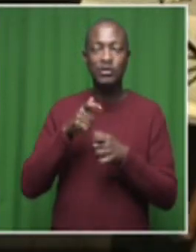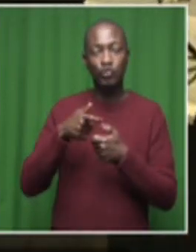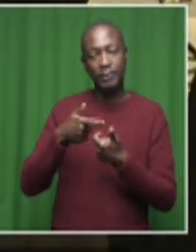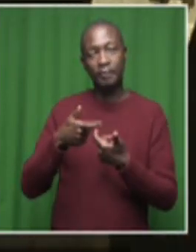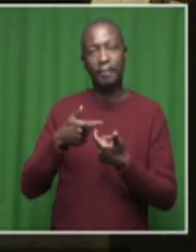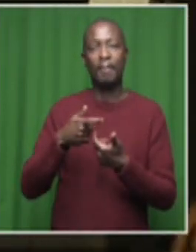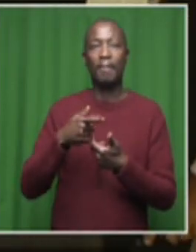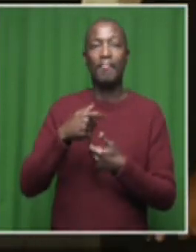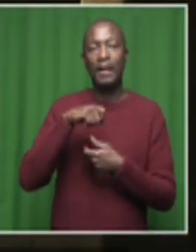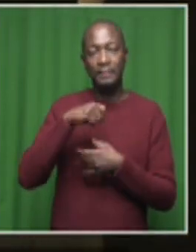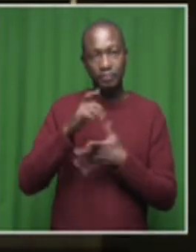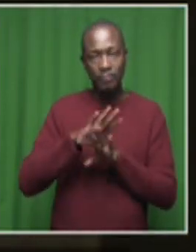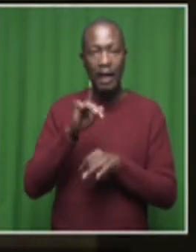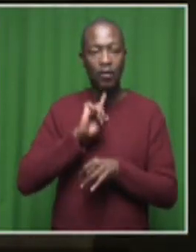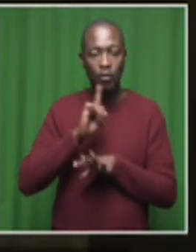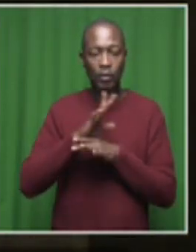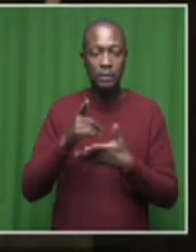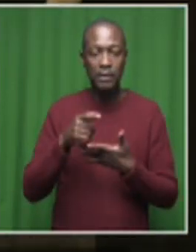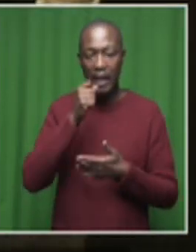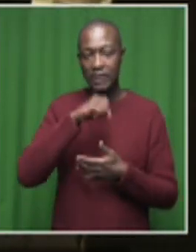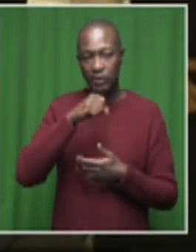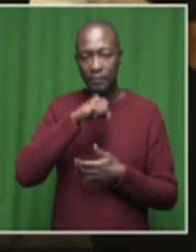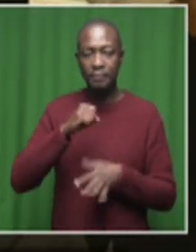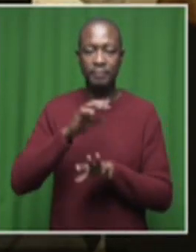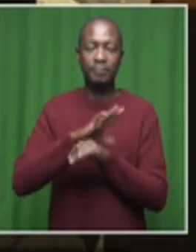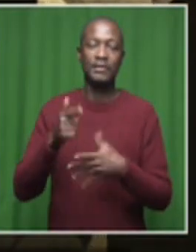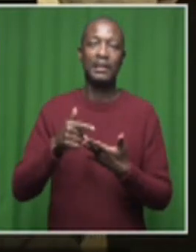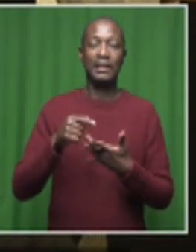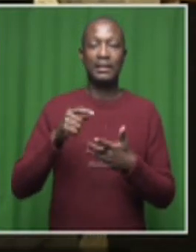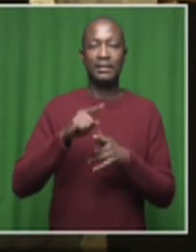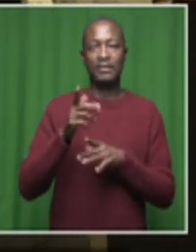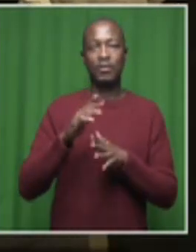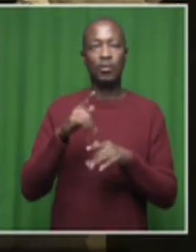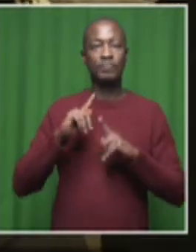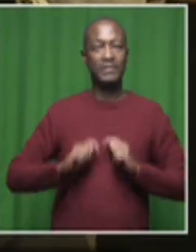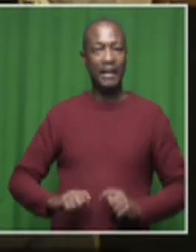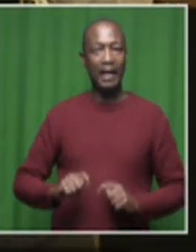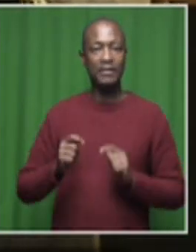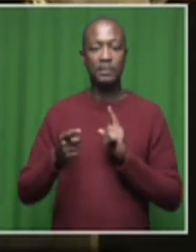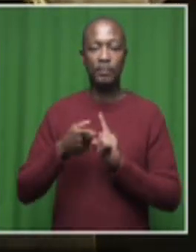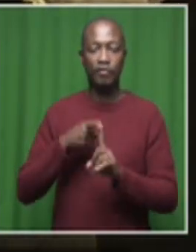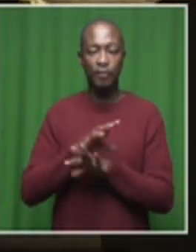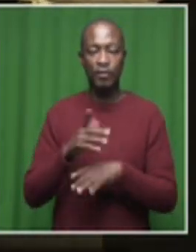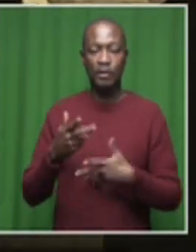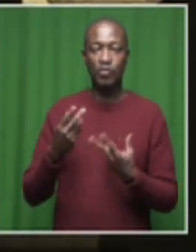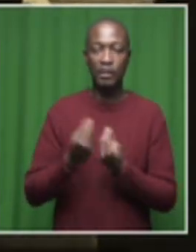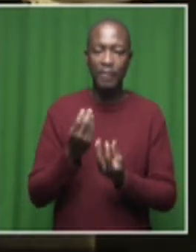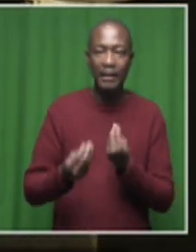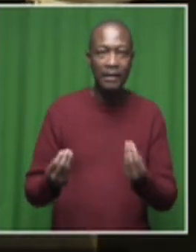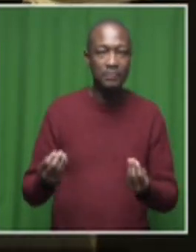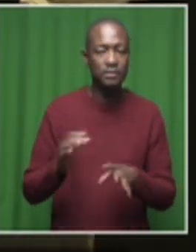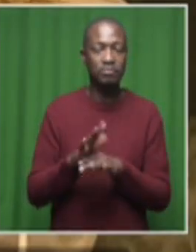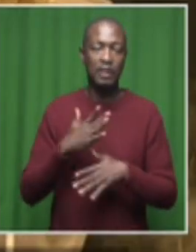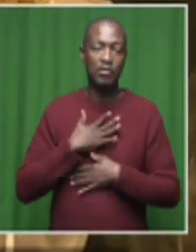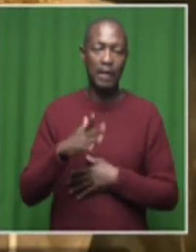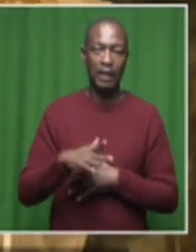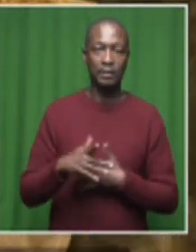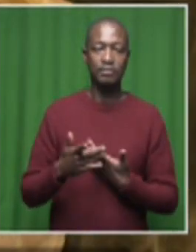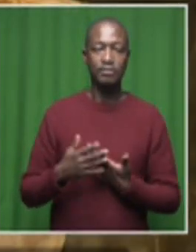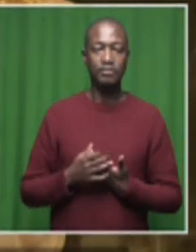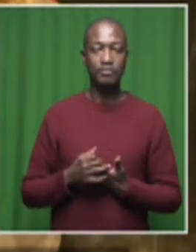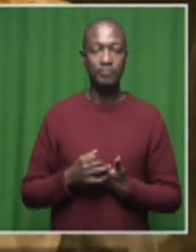I usually have ice cream maybe like on the weekend or like when I'm just tired and unwinding from work with my kids. So yeah, that's what I like.